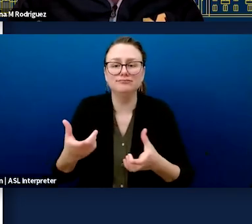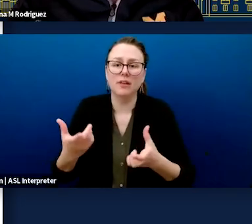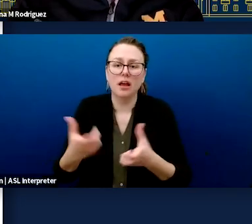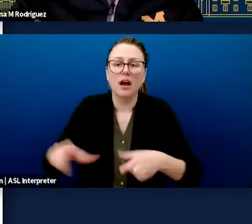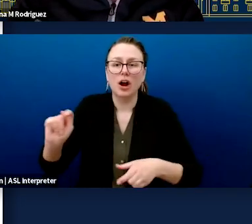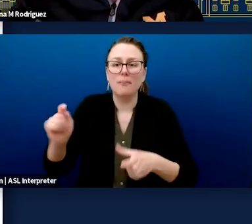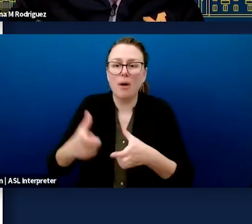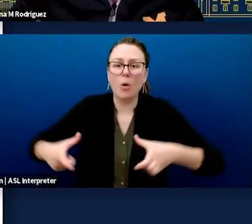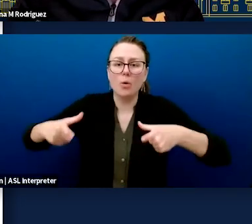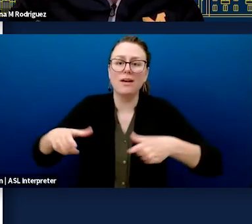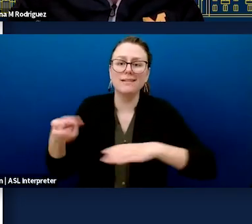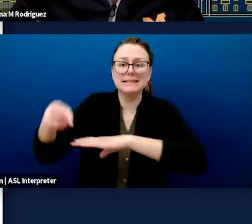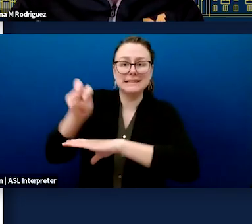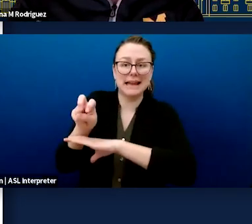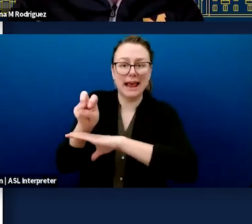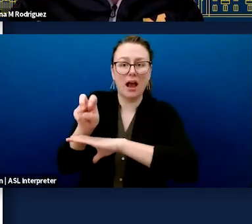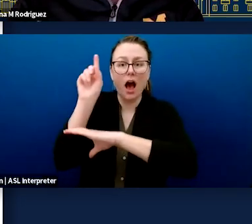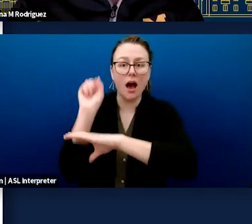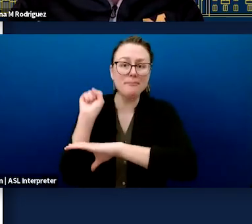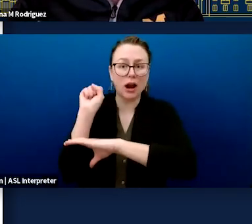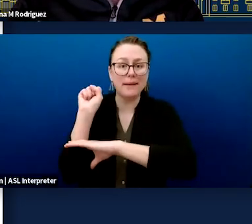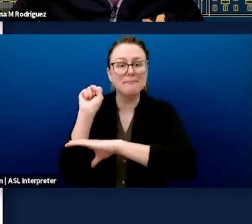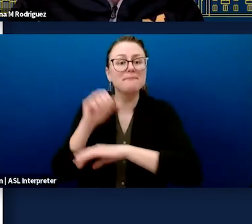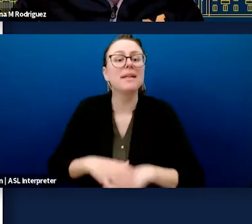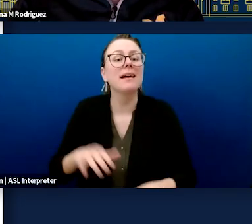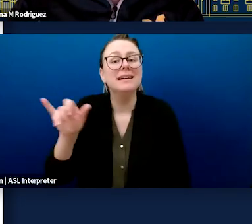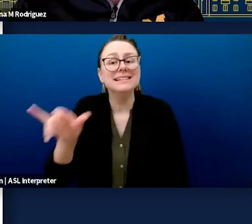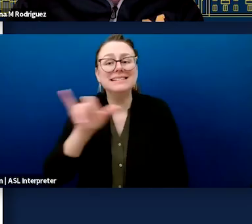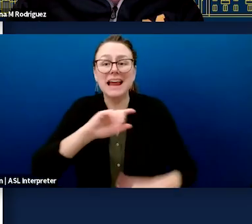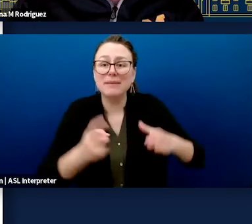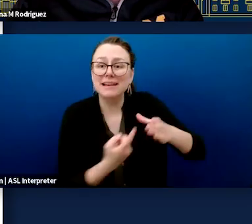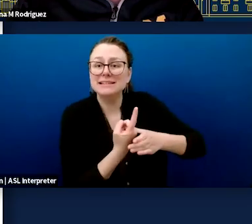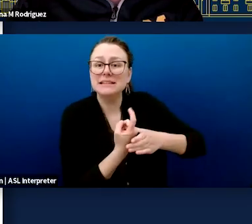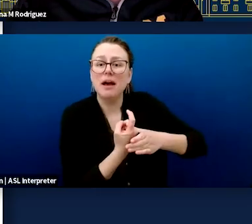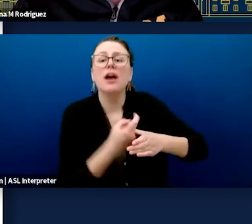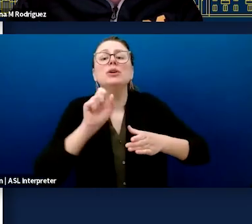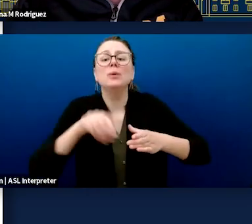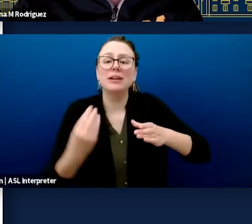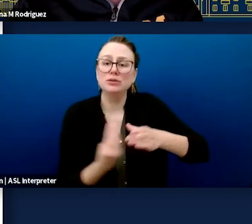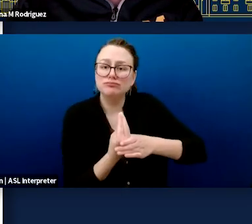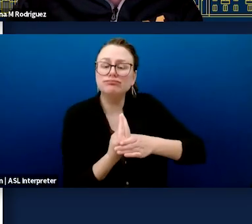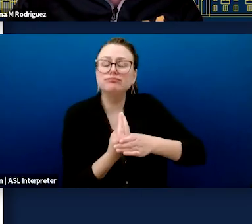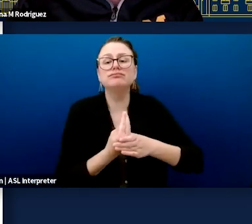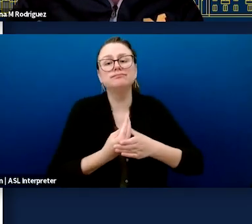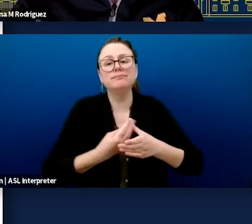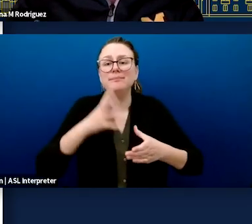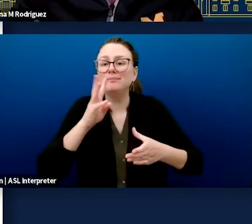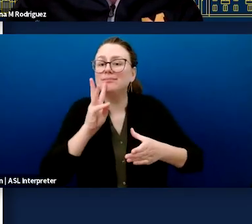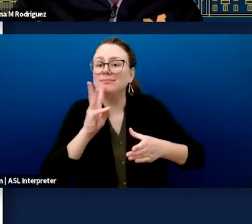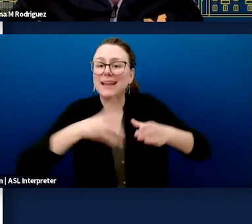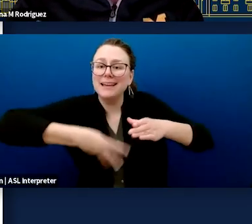upright. And then just like digital rectal stimulation, you can use suppositories, enemas, and transanal irrigation